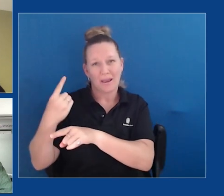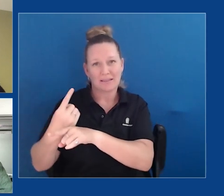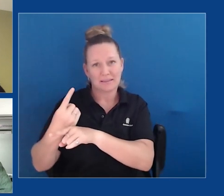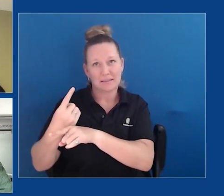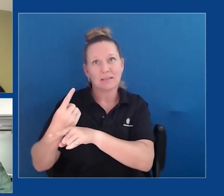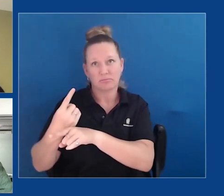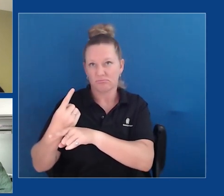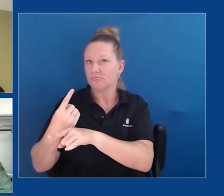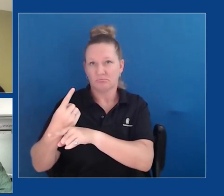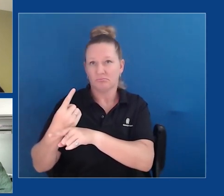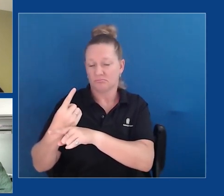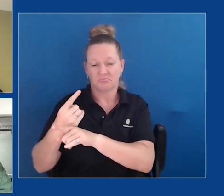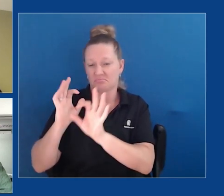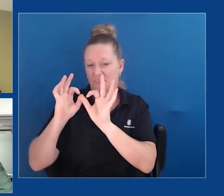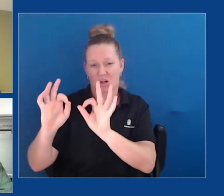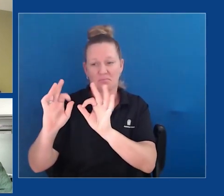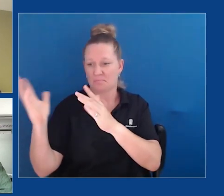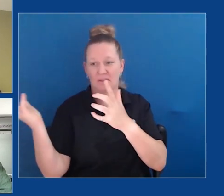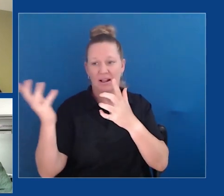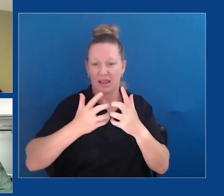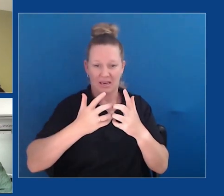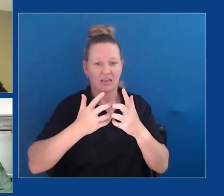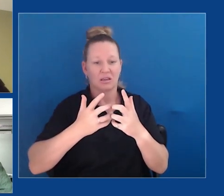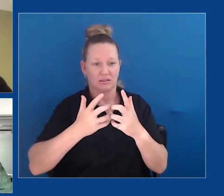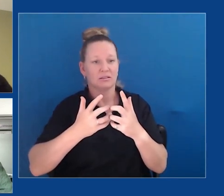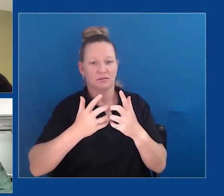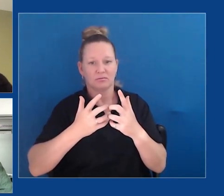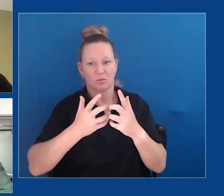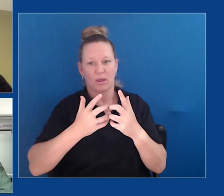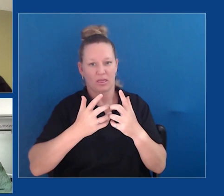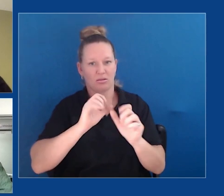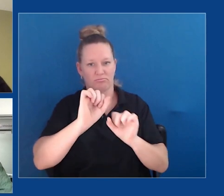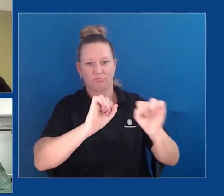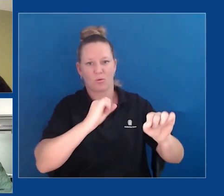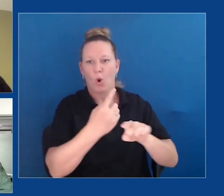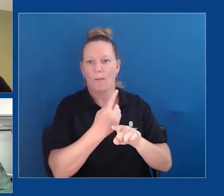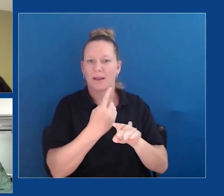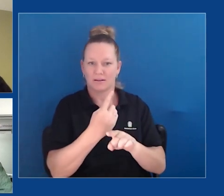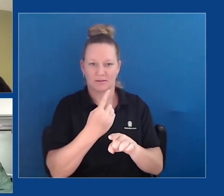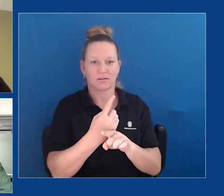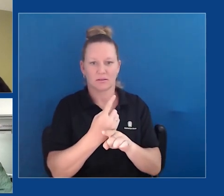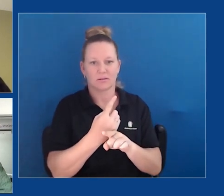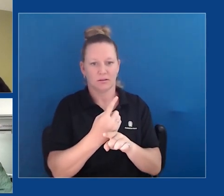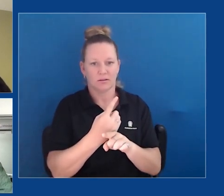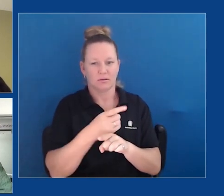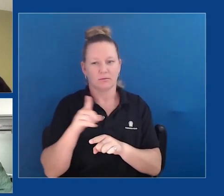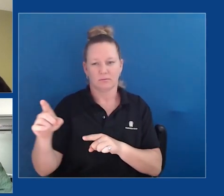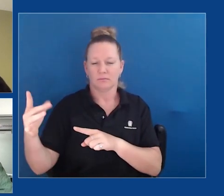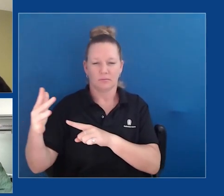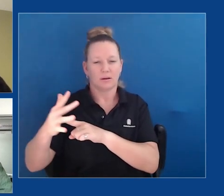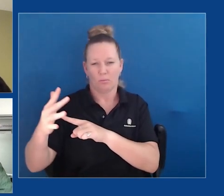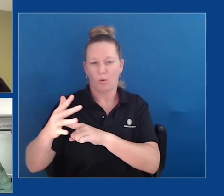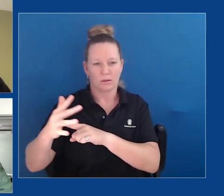harmonises perfectly with what Payi just said before and is an important aspect of understanding this as